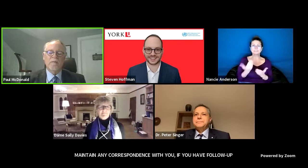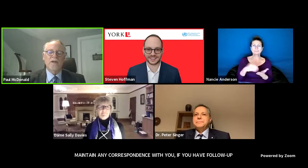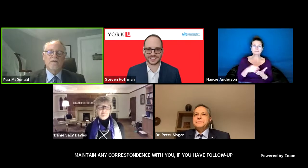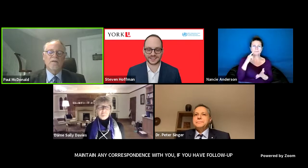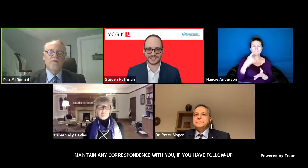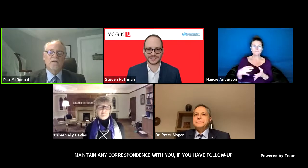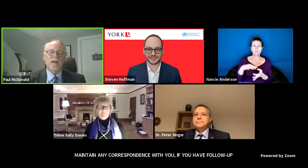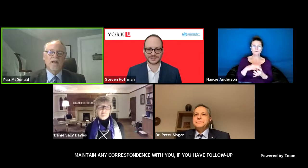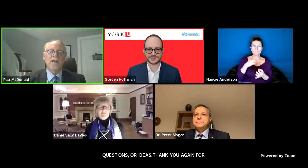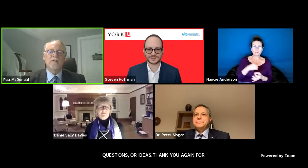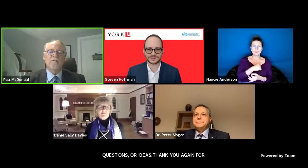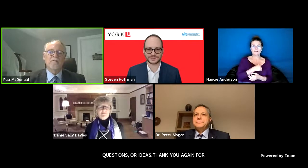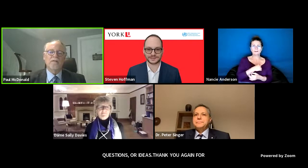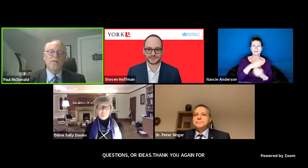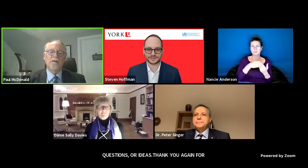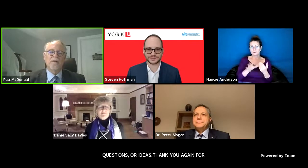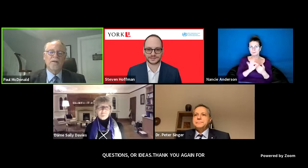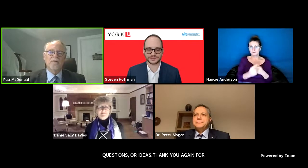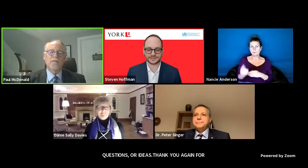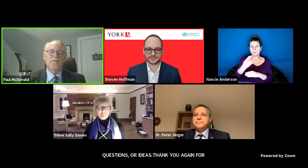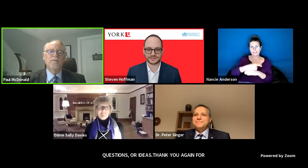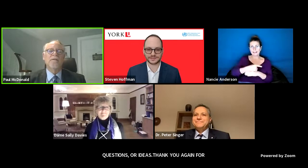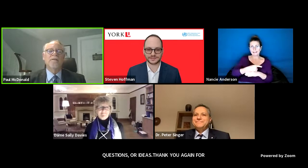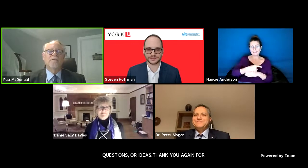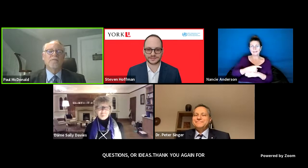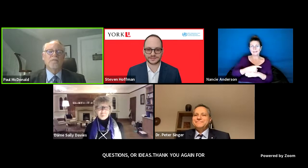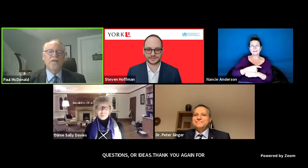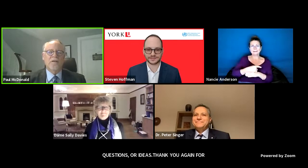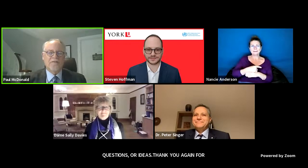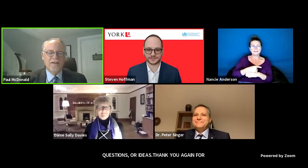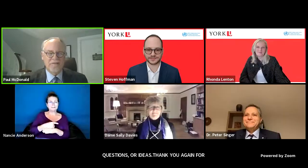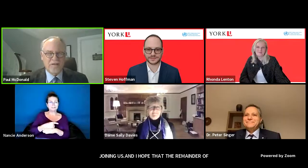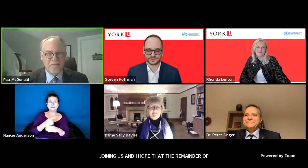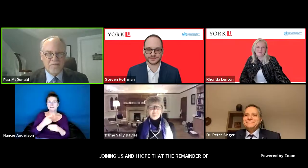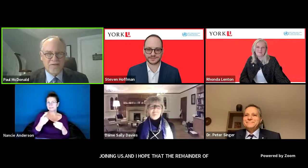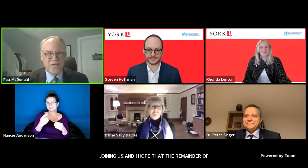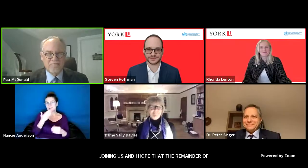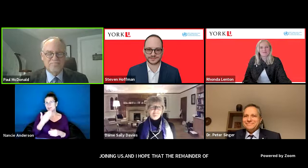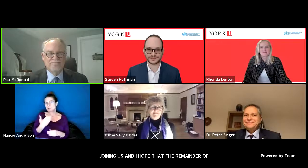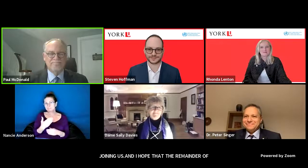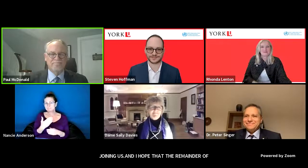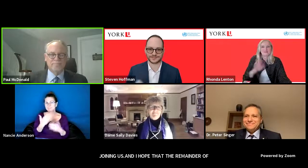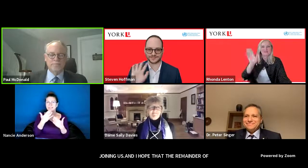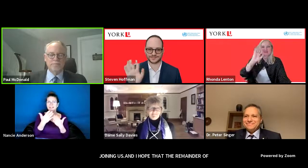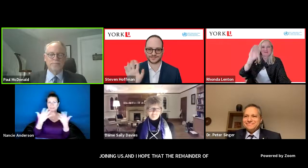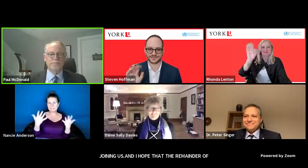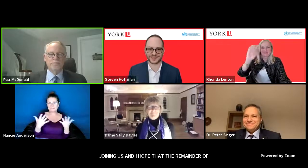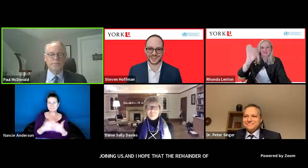the remainder of your day and goes well. Thank you very much.